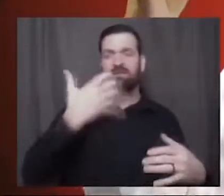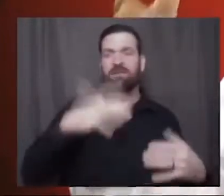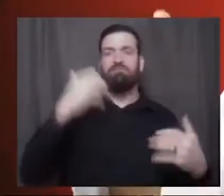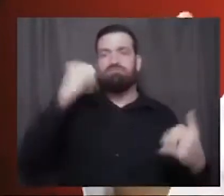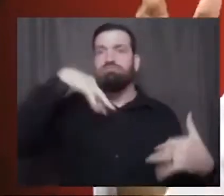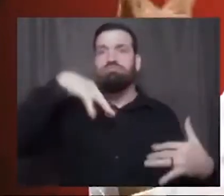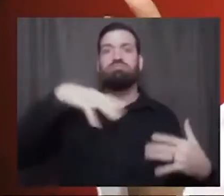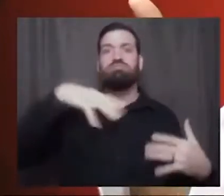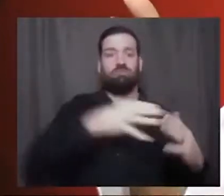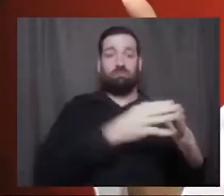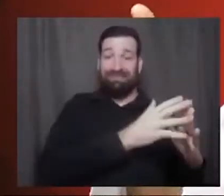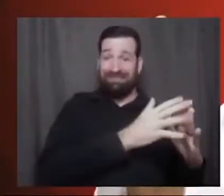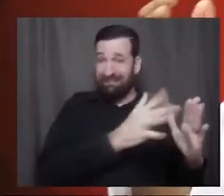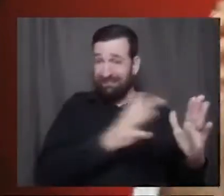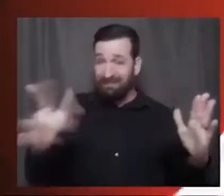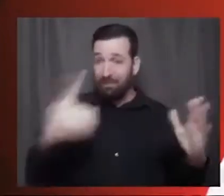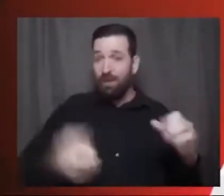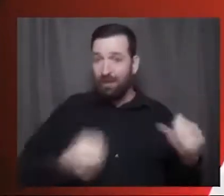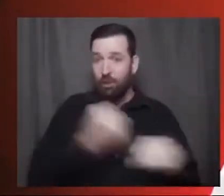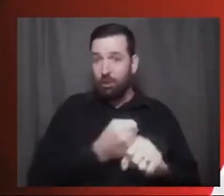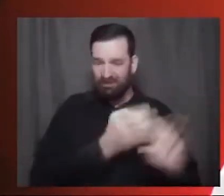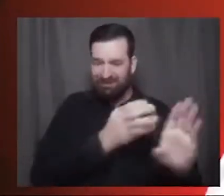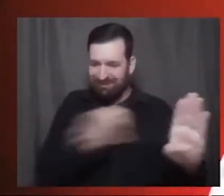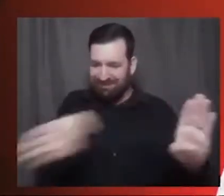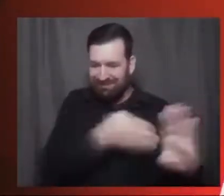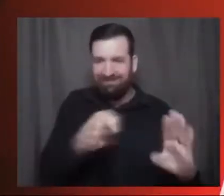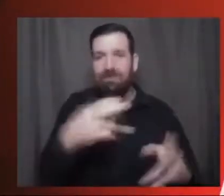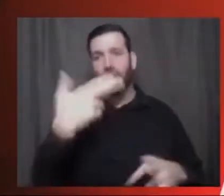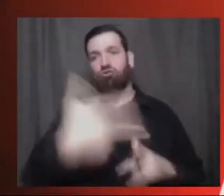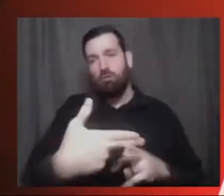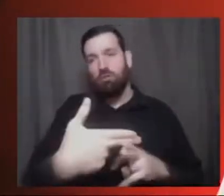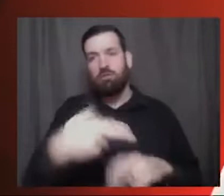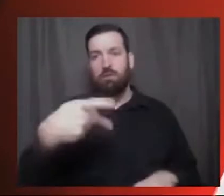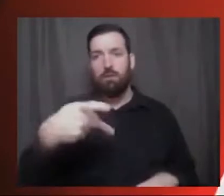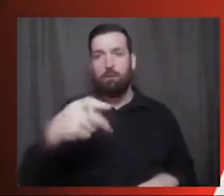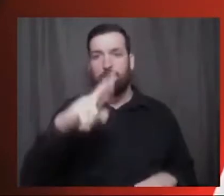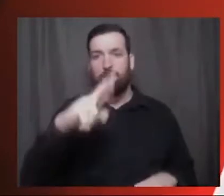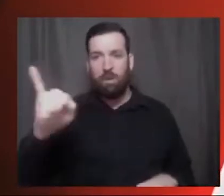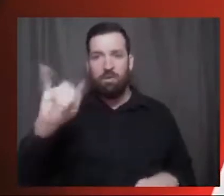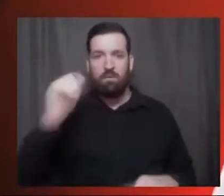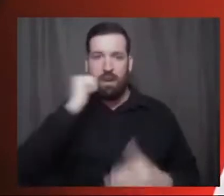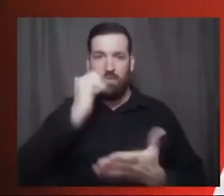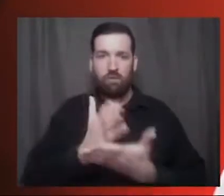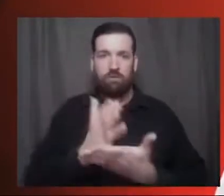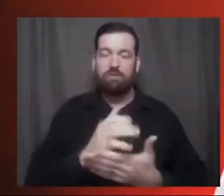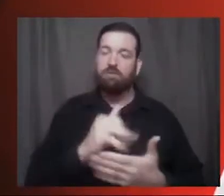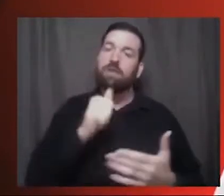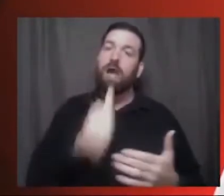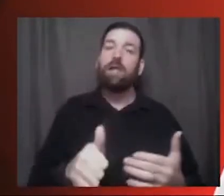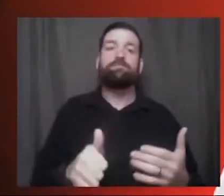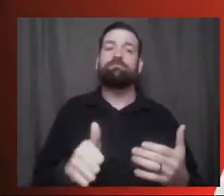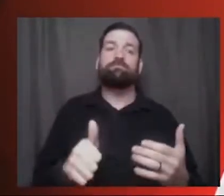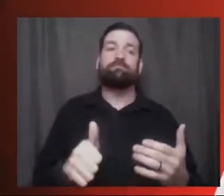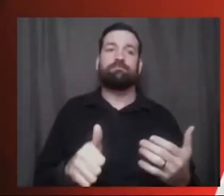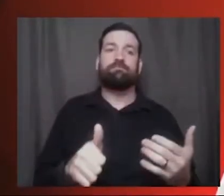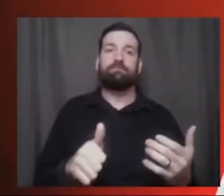is considered perimenopause. So perimenopause time, you're not completely, you don't really have